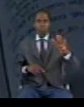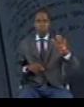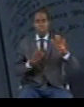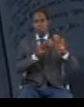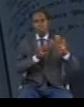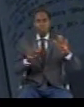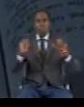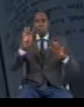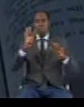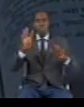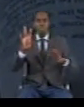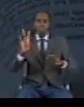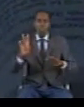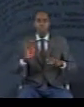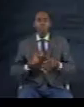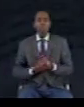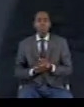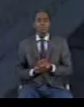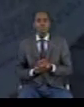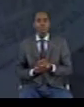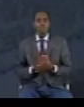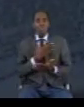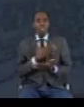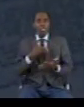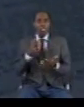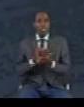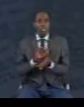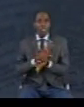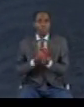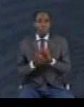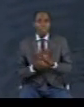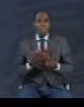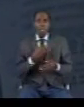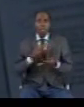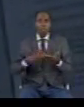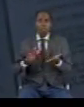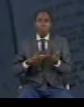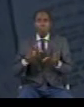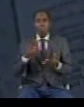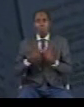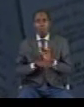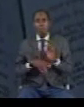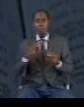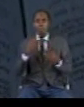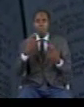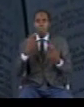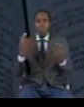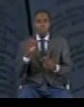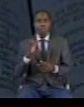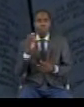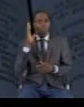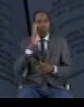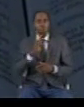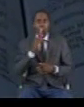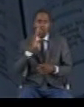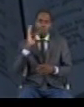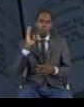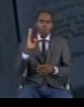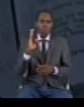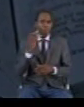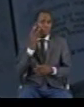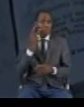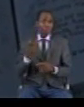24, verse 47. And that repentance and remission of sins should be preached. You see